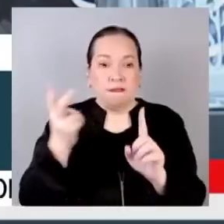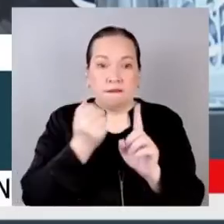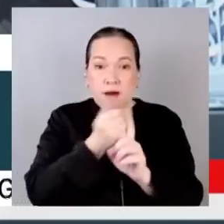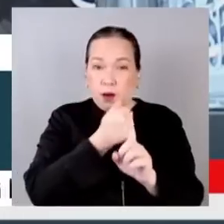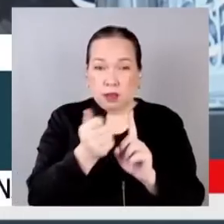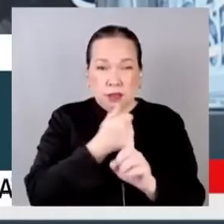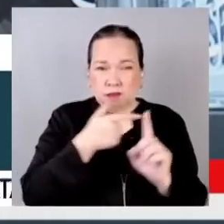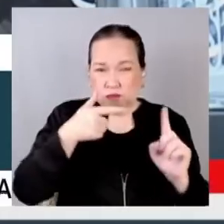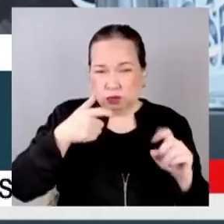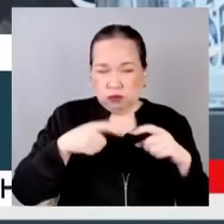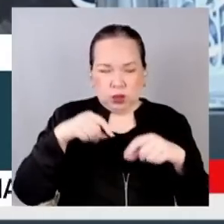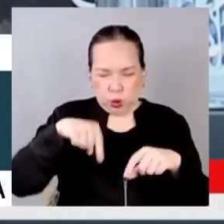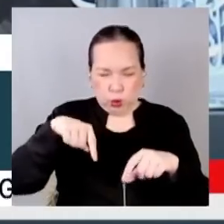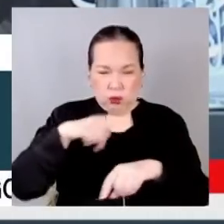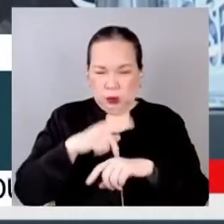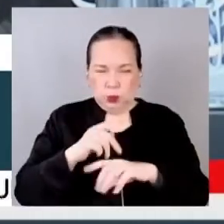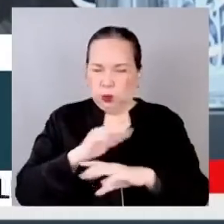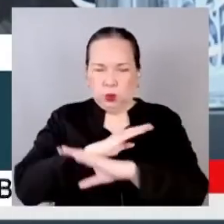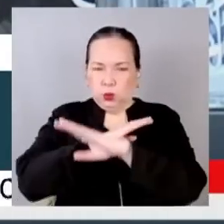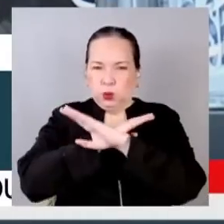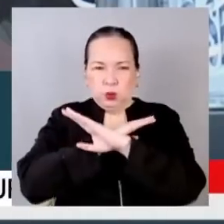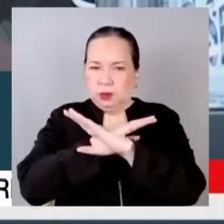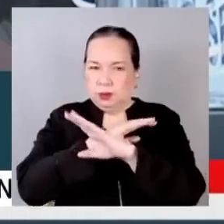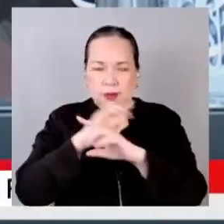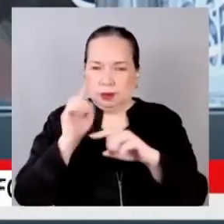our society.